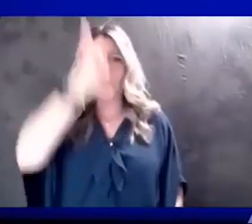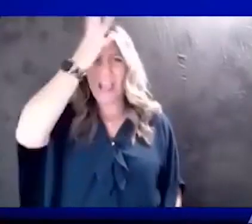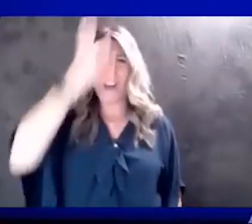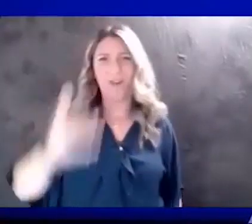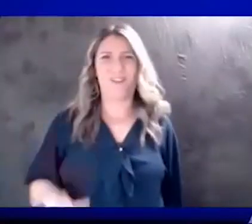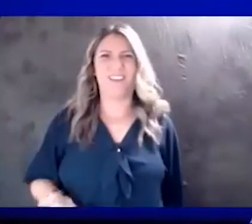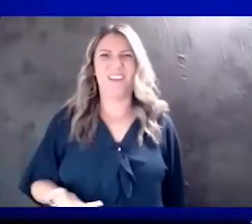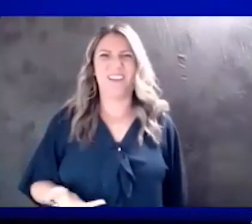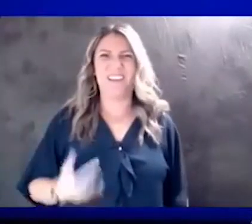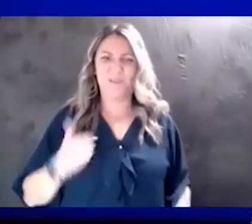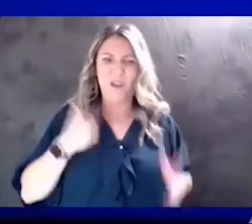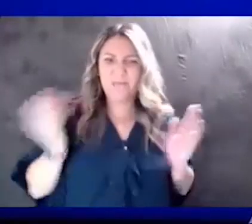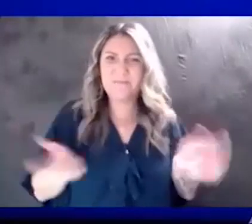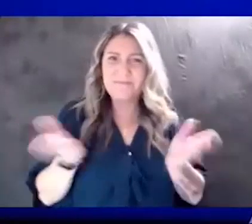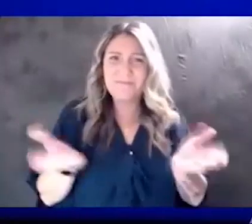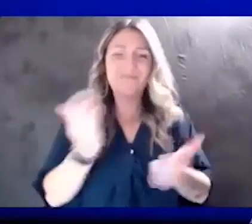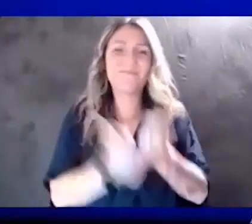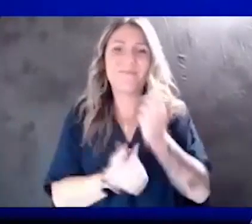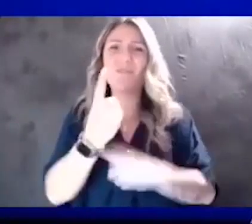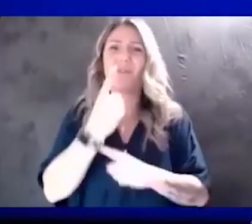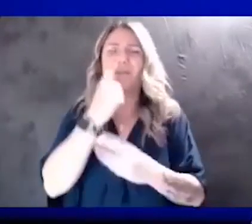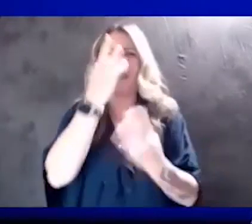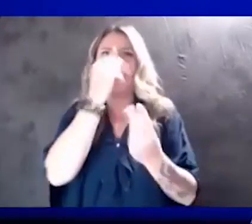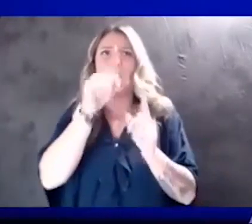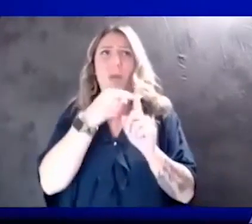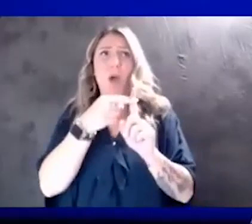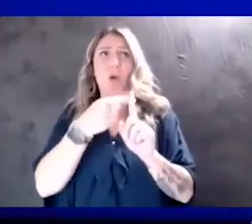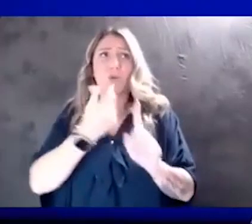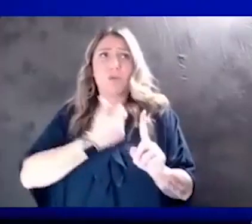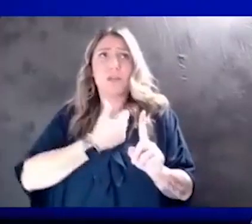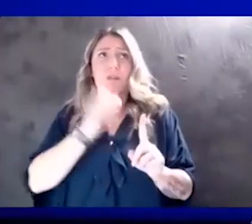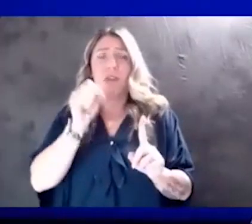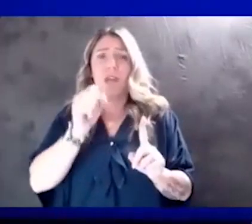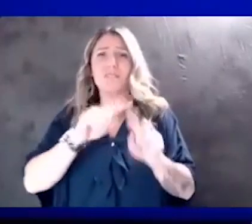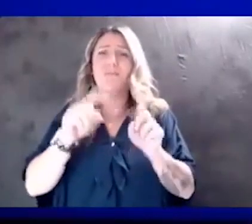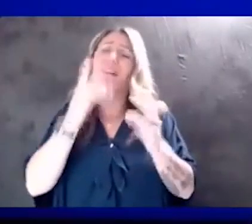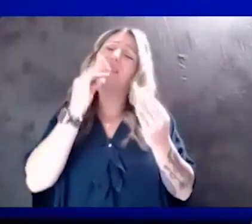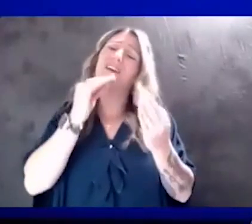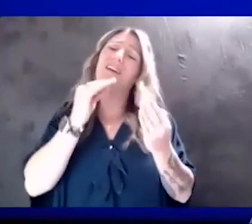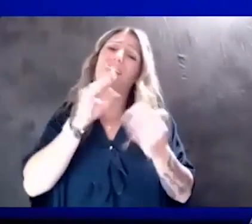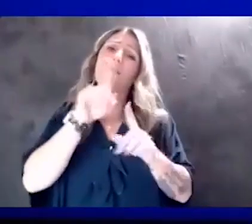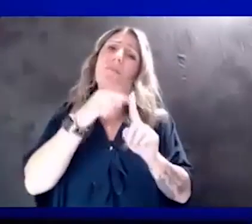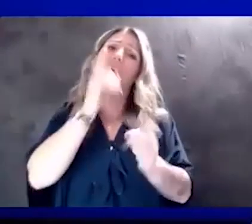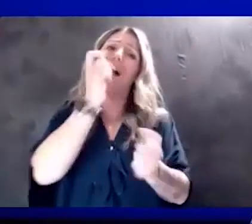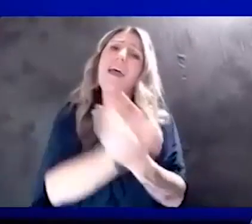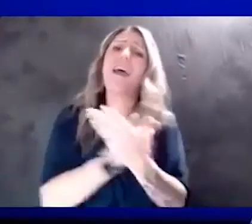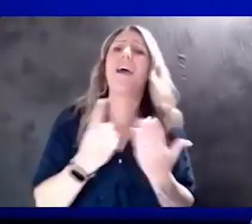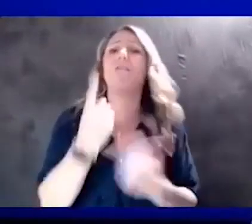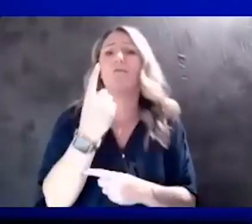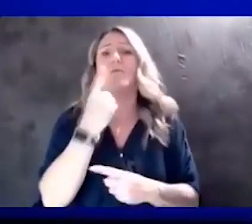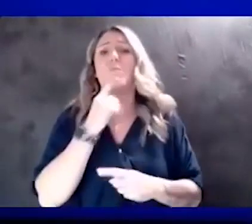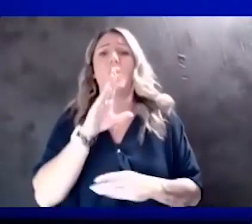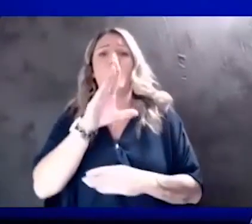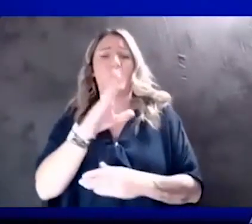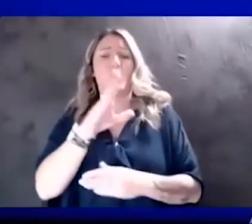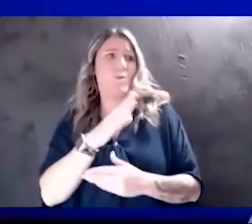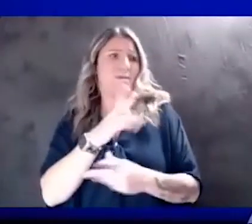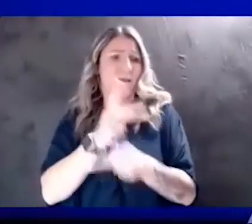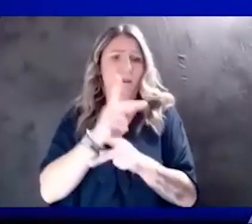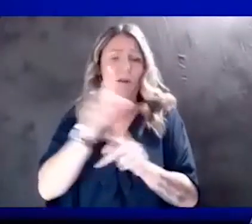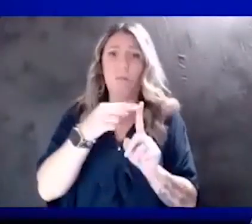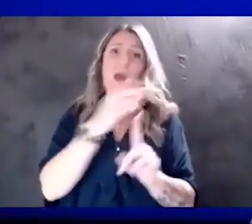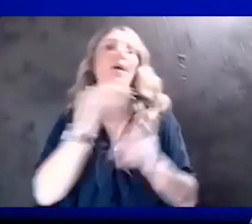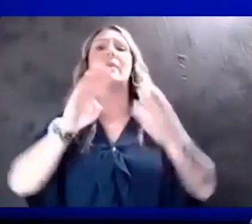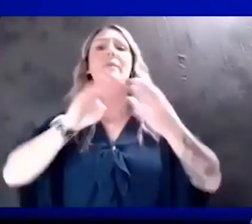encourage everybody, think about yourself, but also think about everyone you love and care about, and just your community in general, because this is something